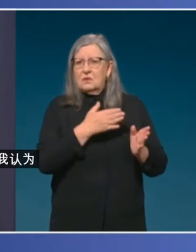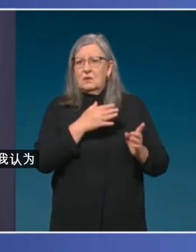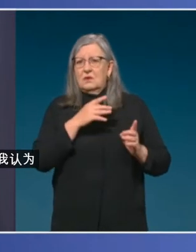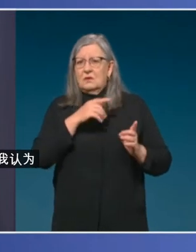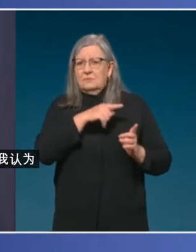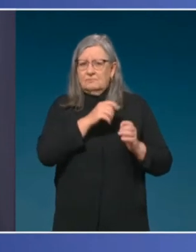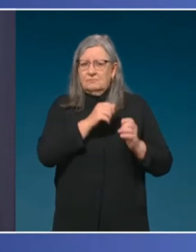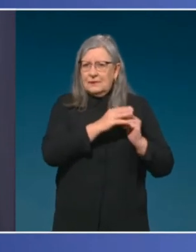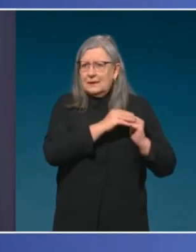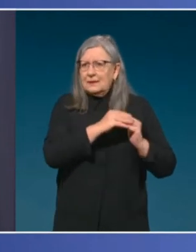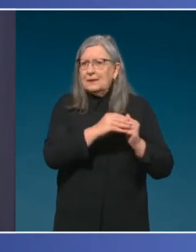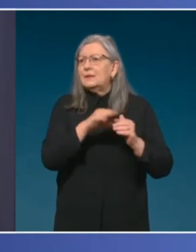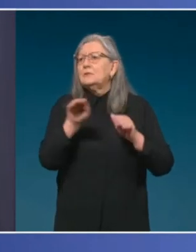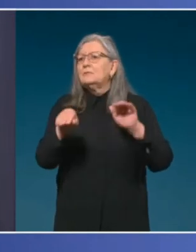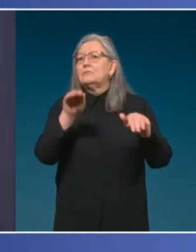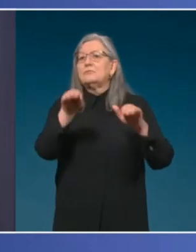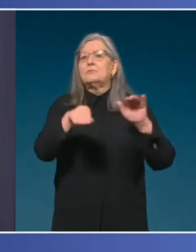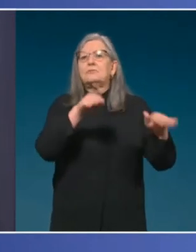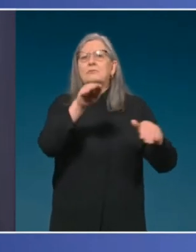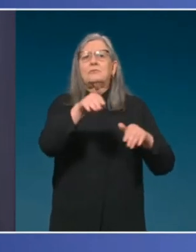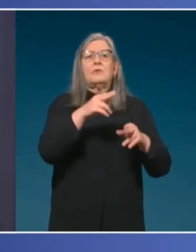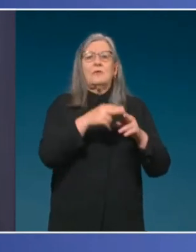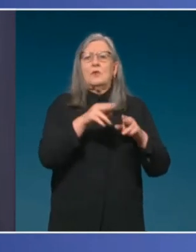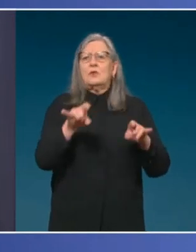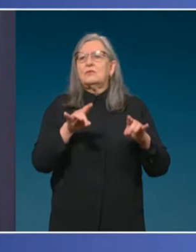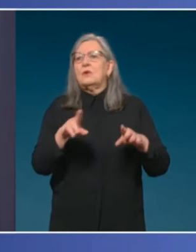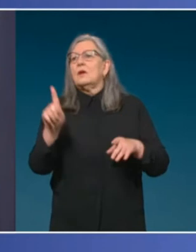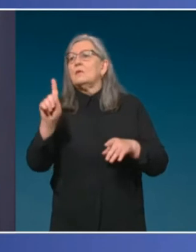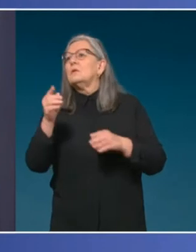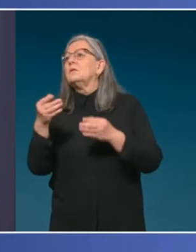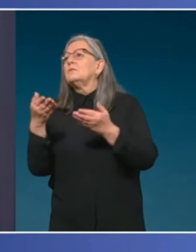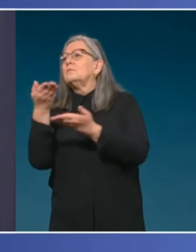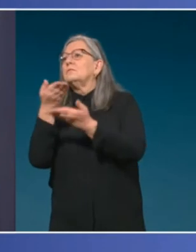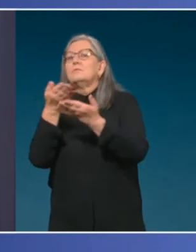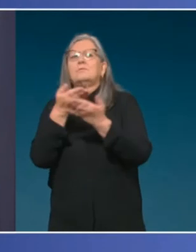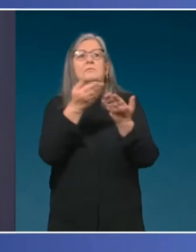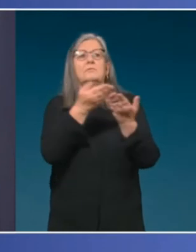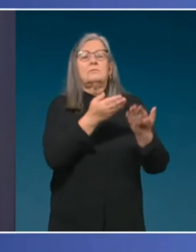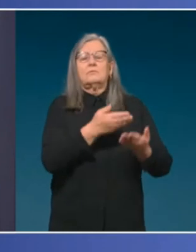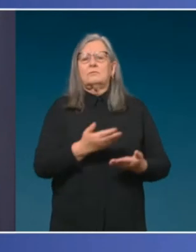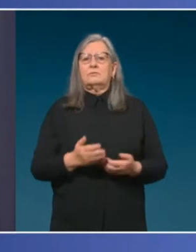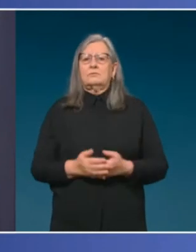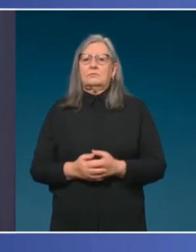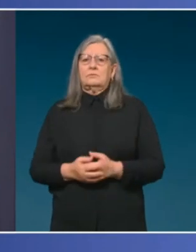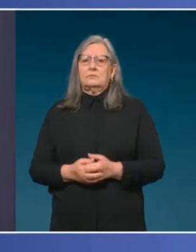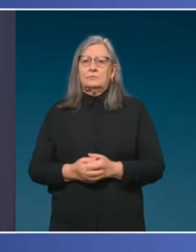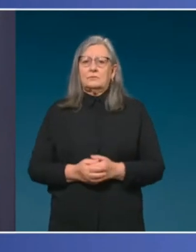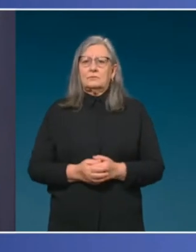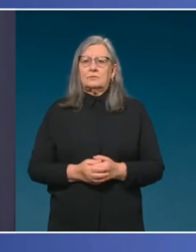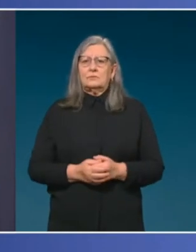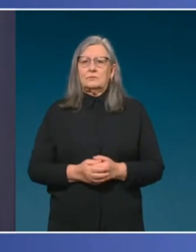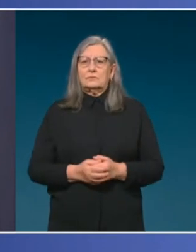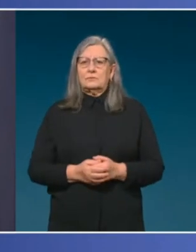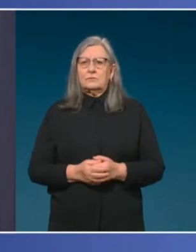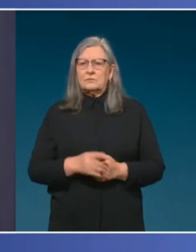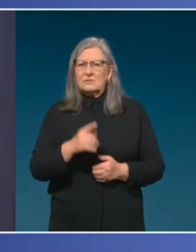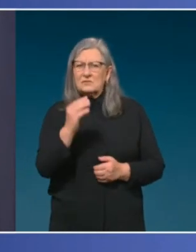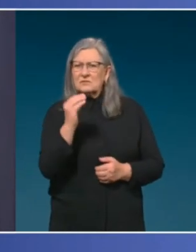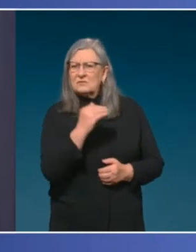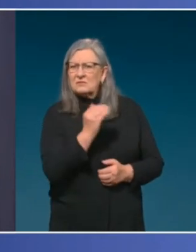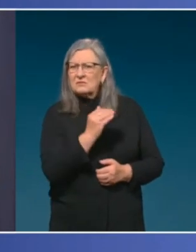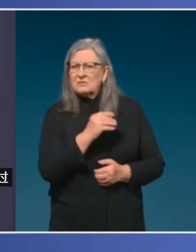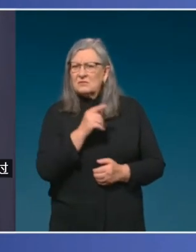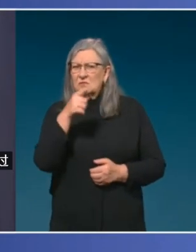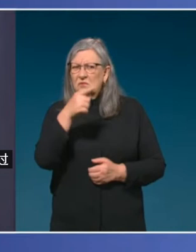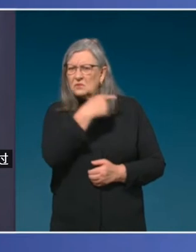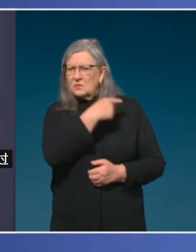just ask on the national plan, is there anything regarding variants in the national plan? Is that something, because obviously a lot of people interpret the national plan a little bit differently, and